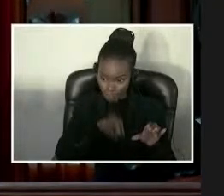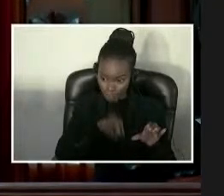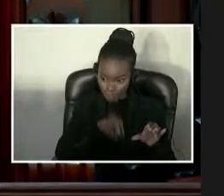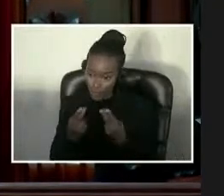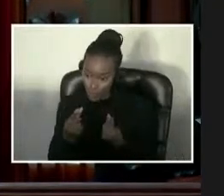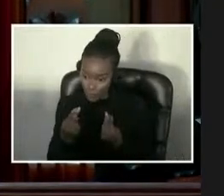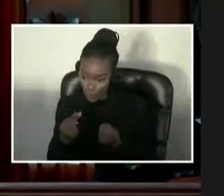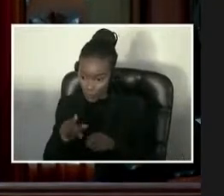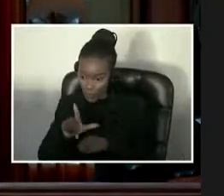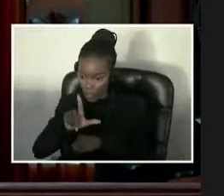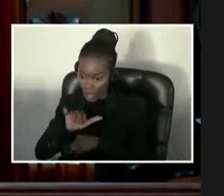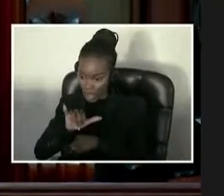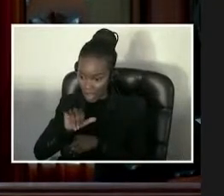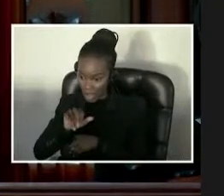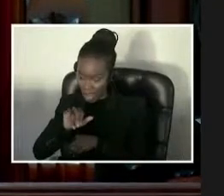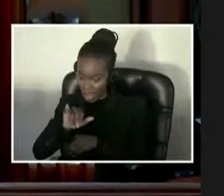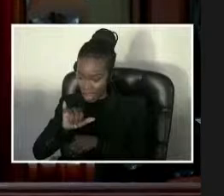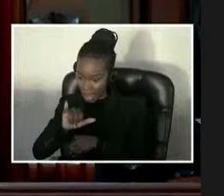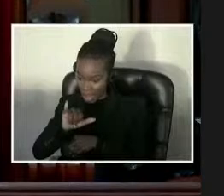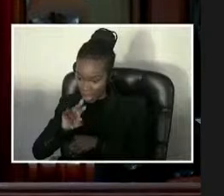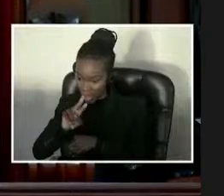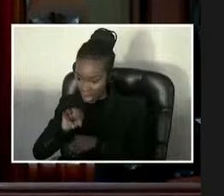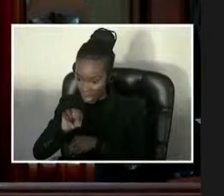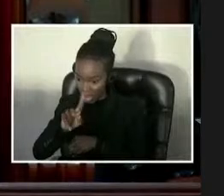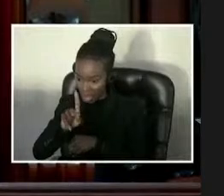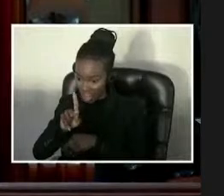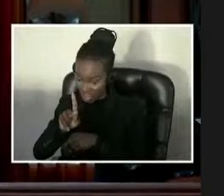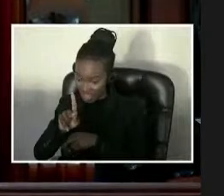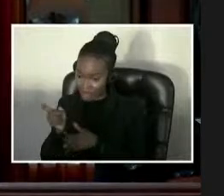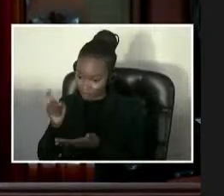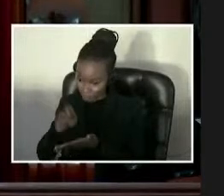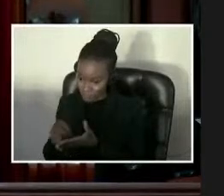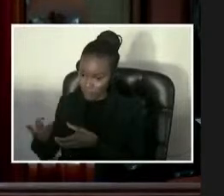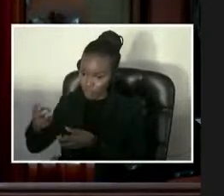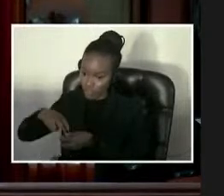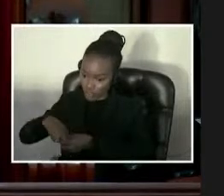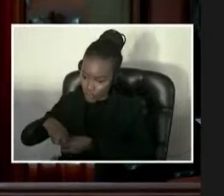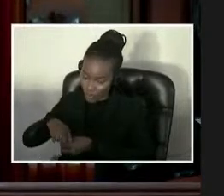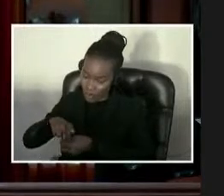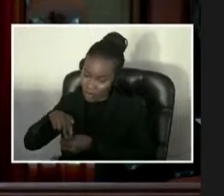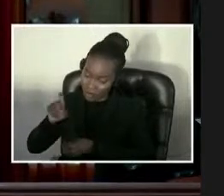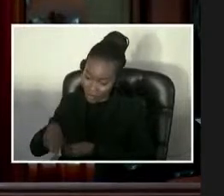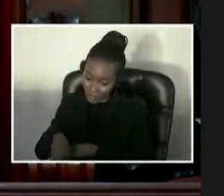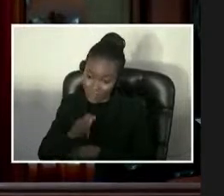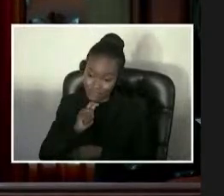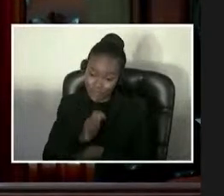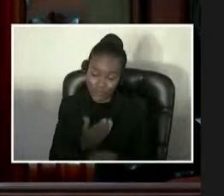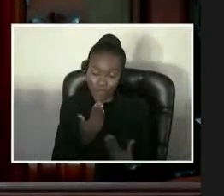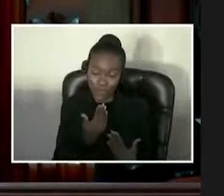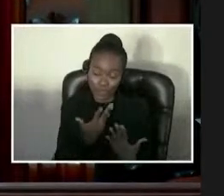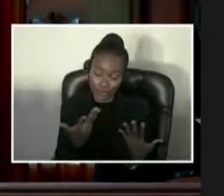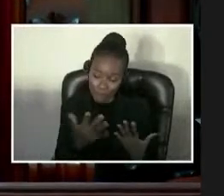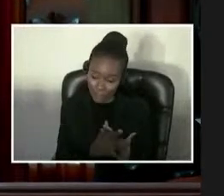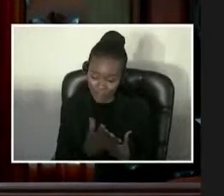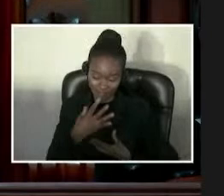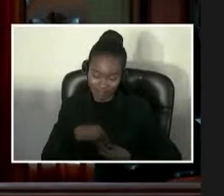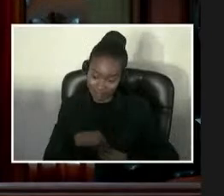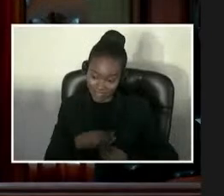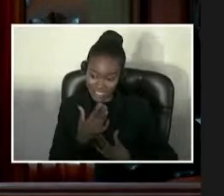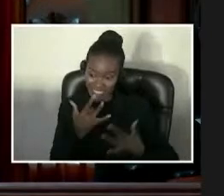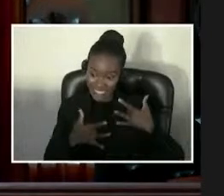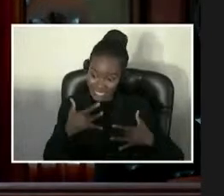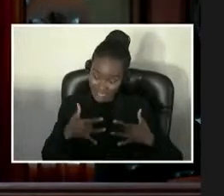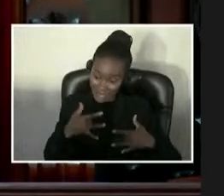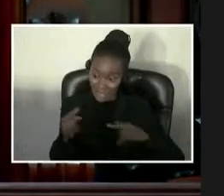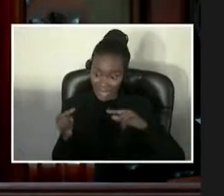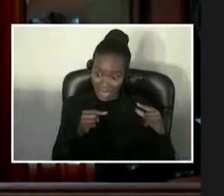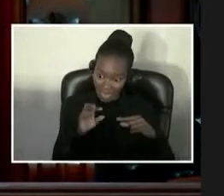cooperation with some rough excitement that took place thank you very much